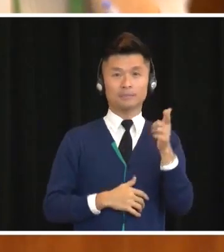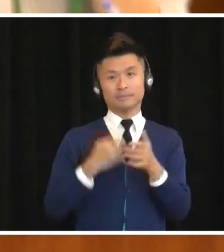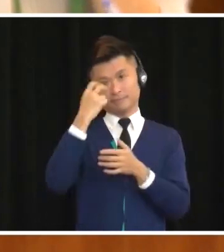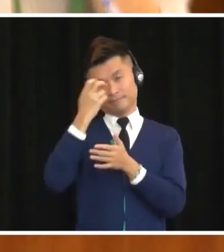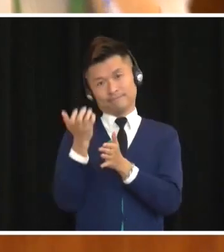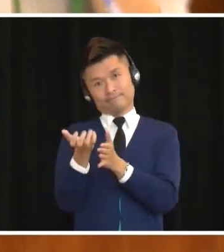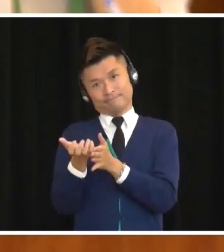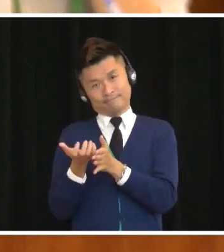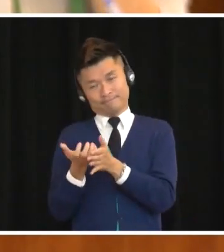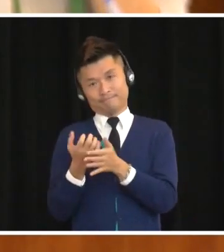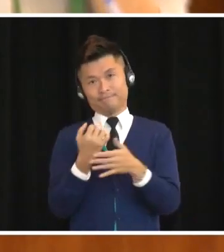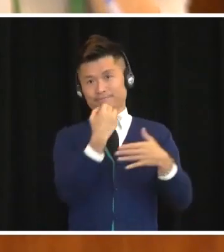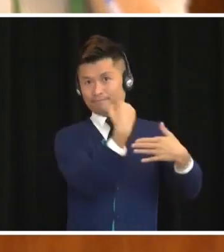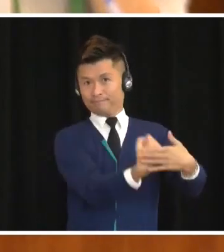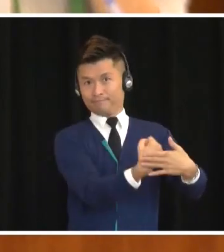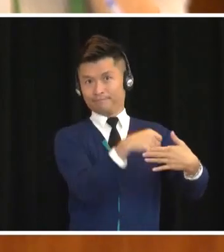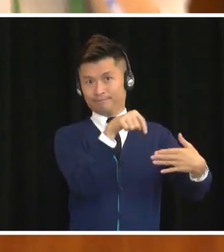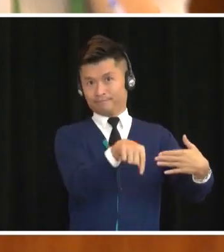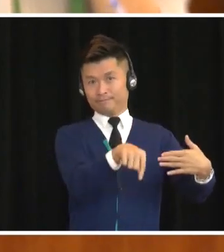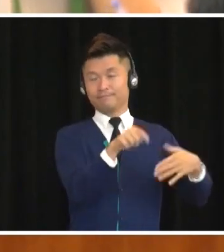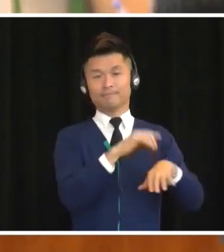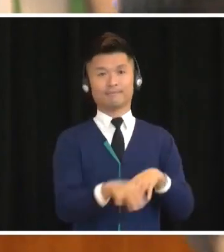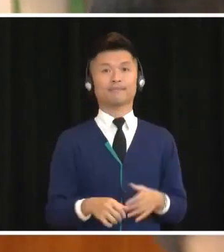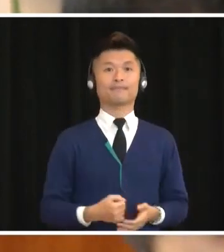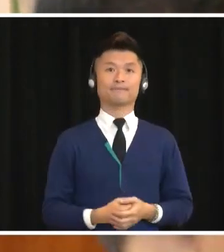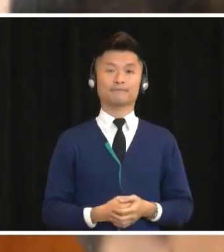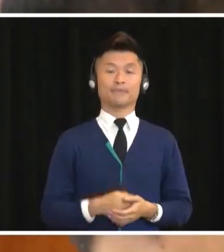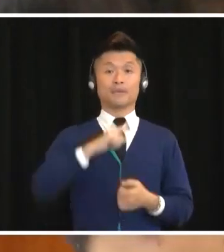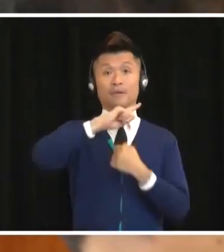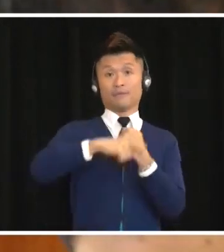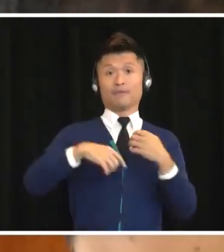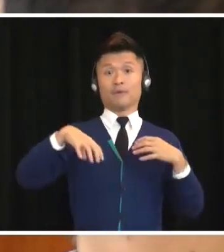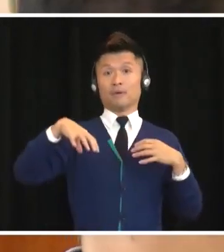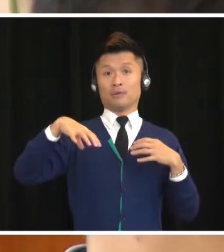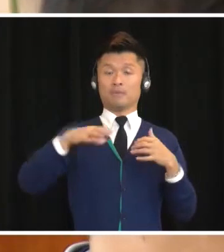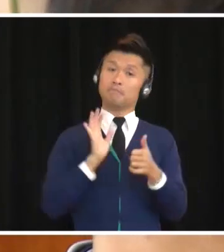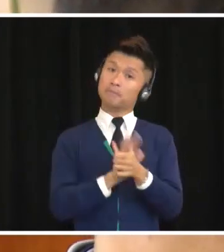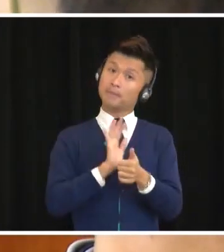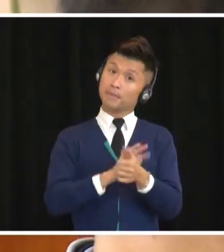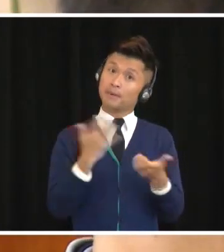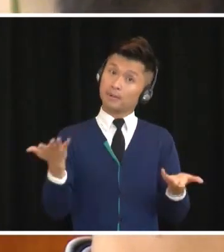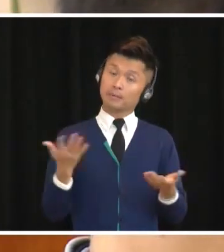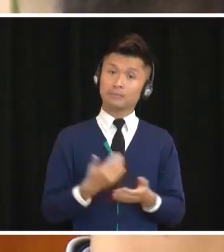longest duration of pretrial detention is 6 months, as I explained